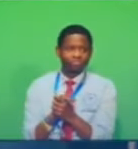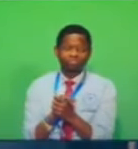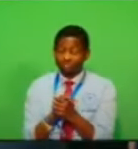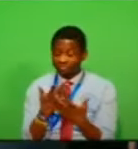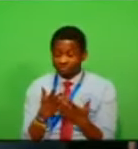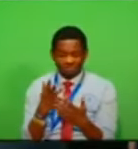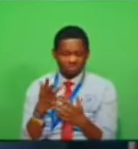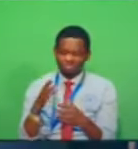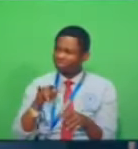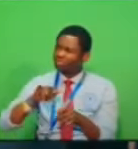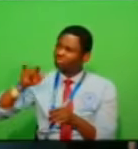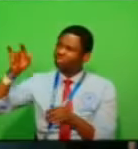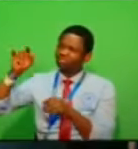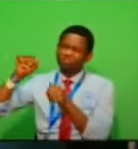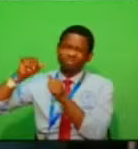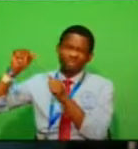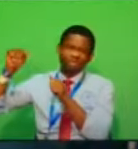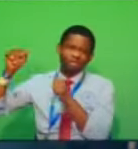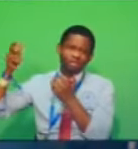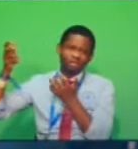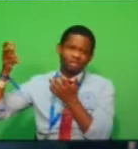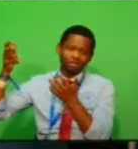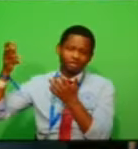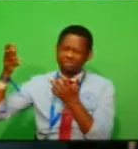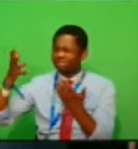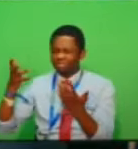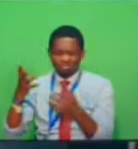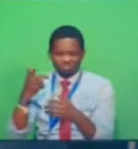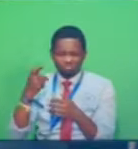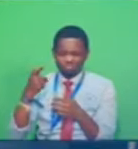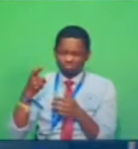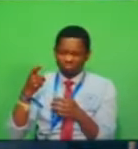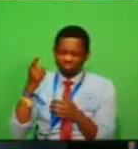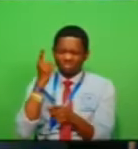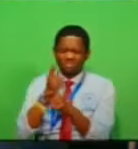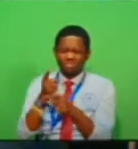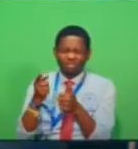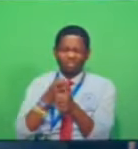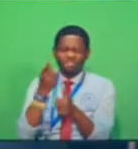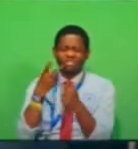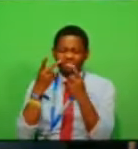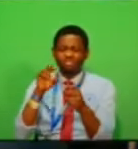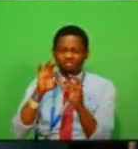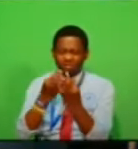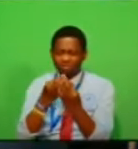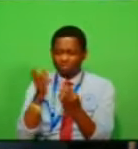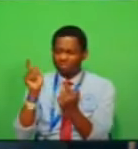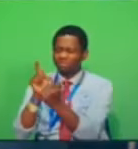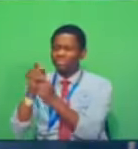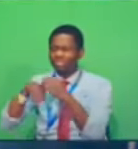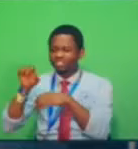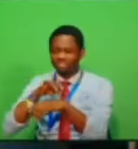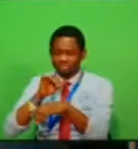family, it's a church. Just bear with me, I'm developing something. So that carried on with me